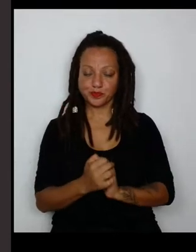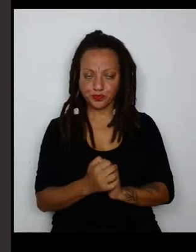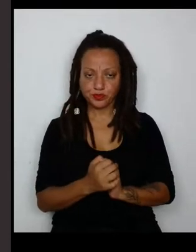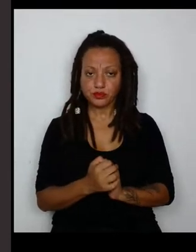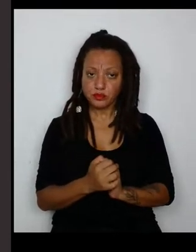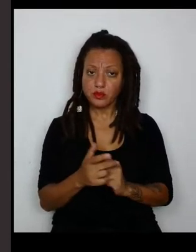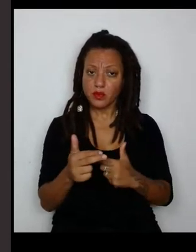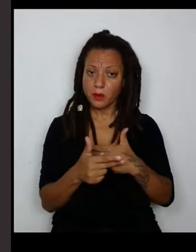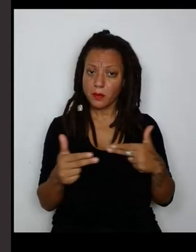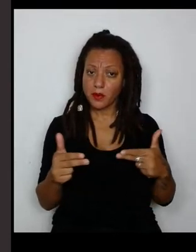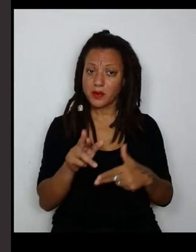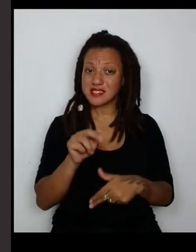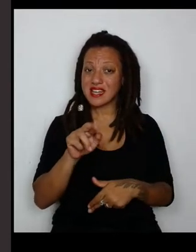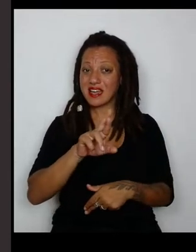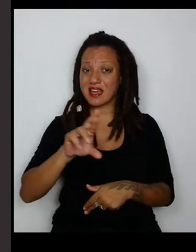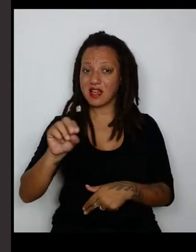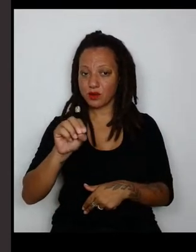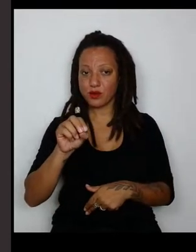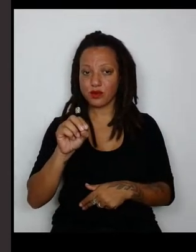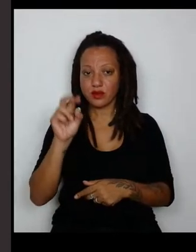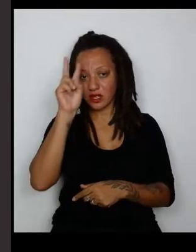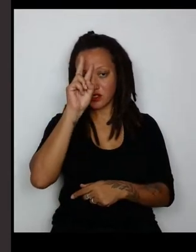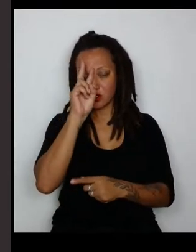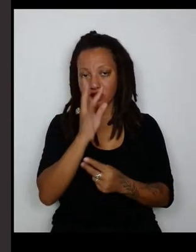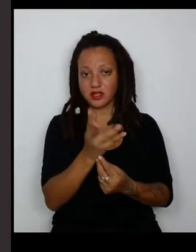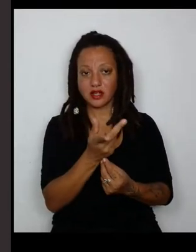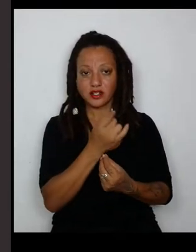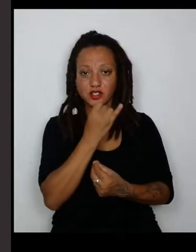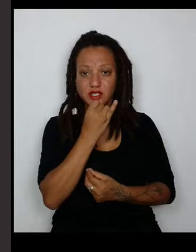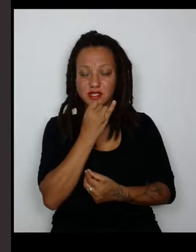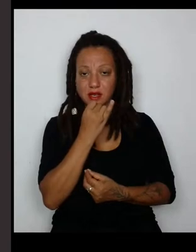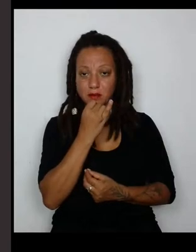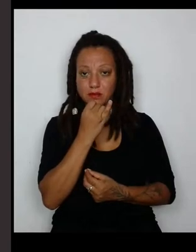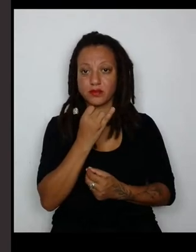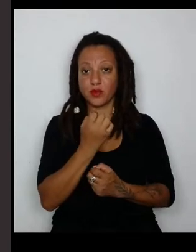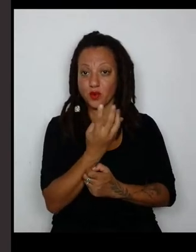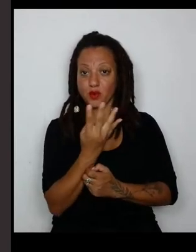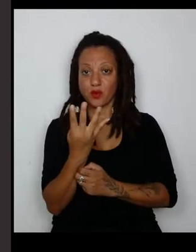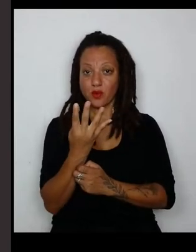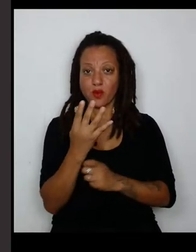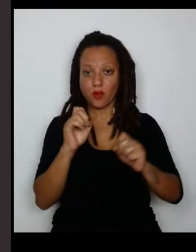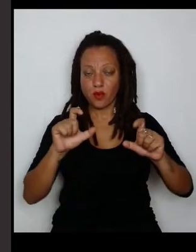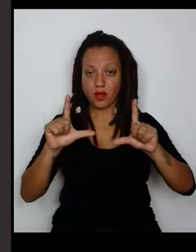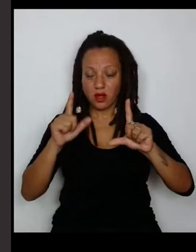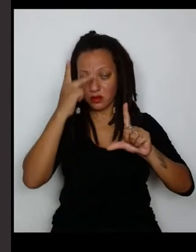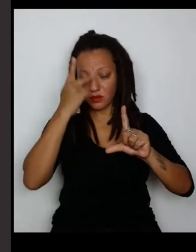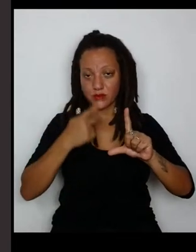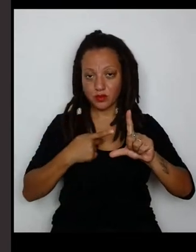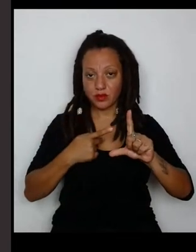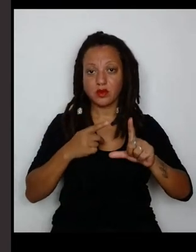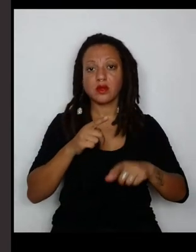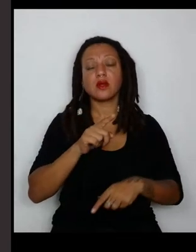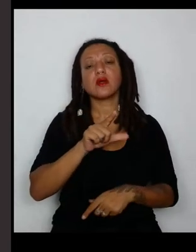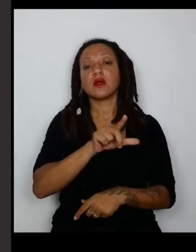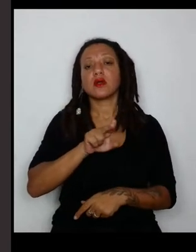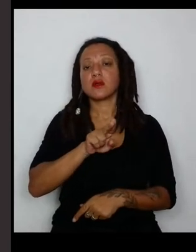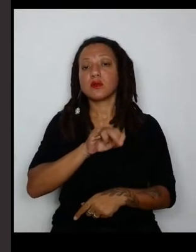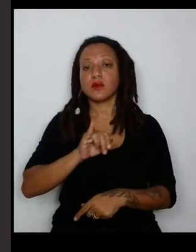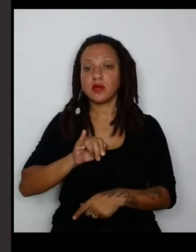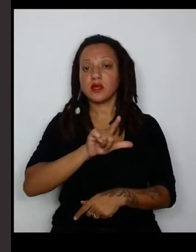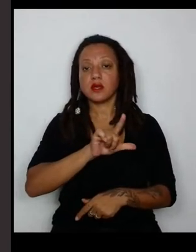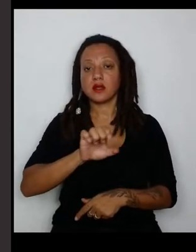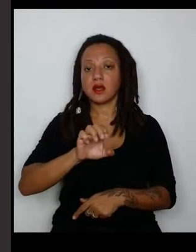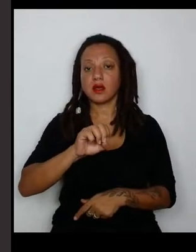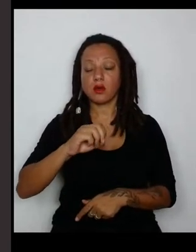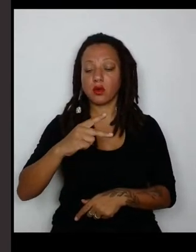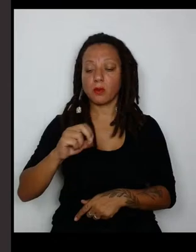well-known quadruple self-portrait by louis leopold that go again might have known this is a lithograph the same artist also made next